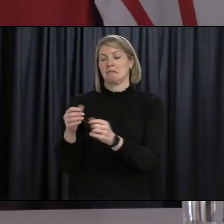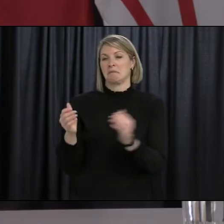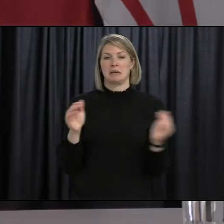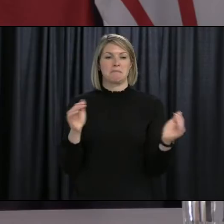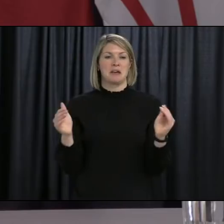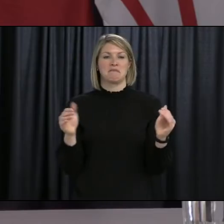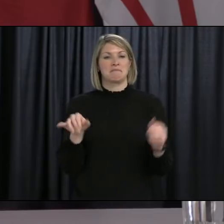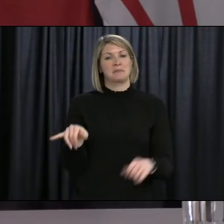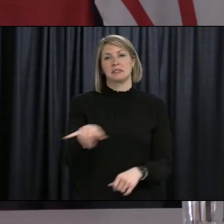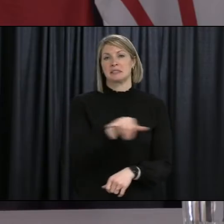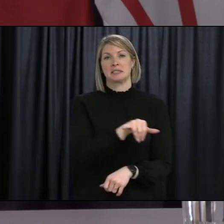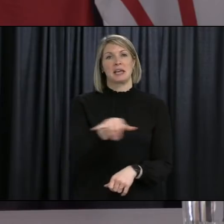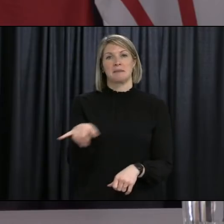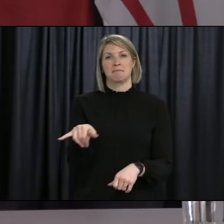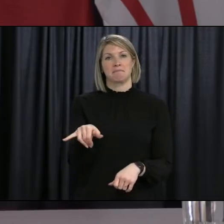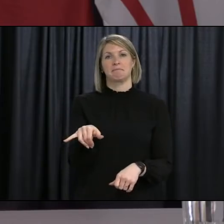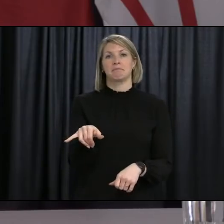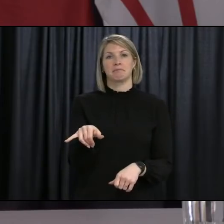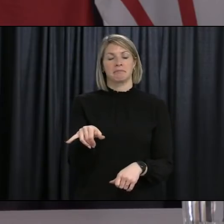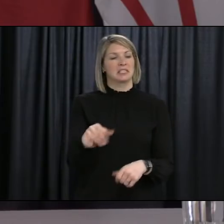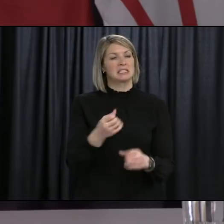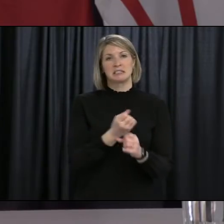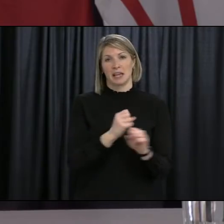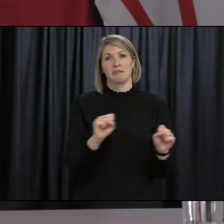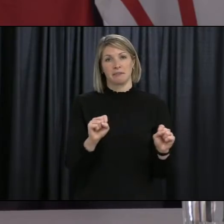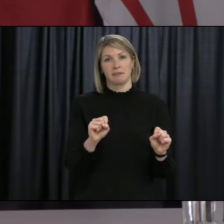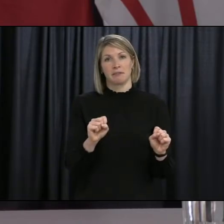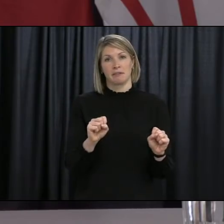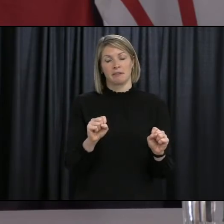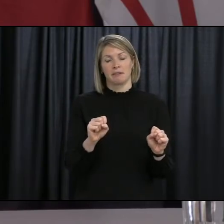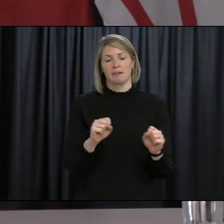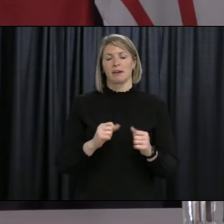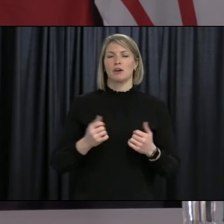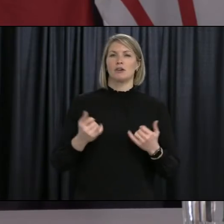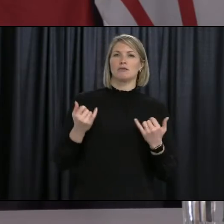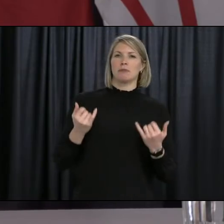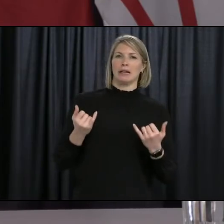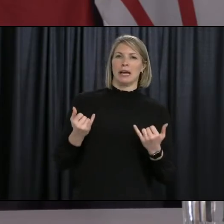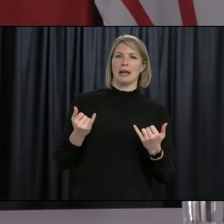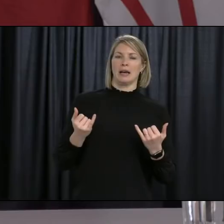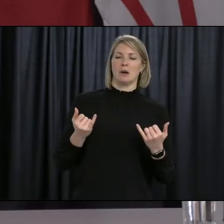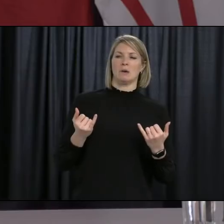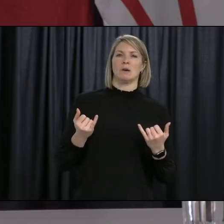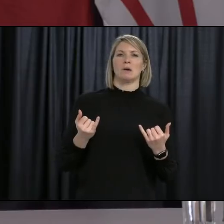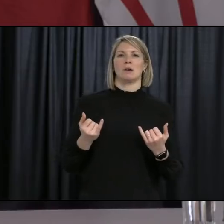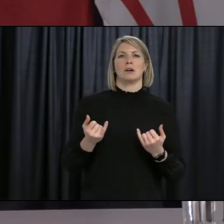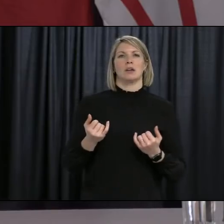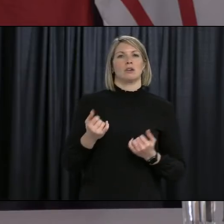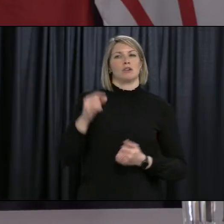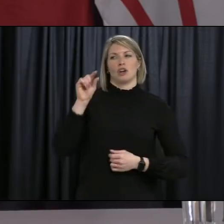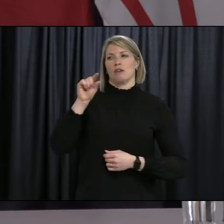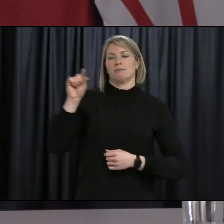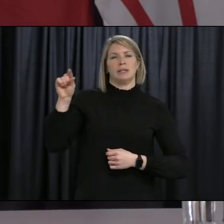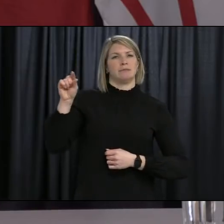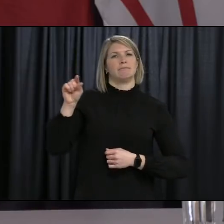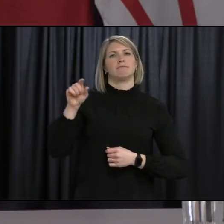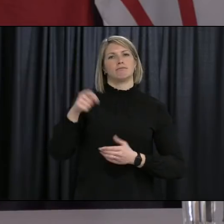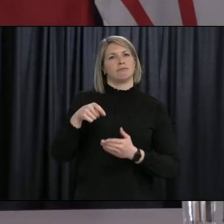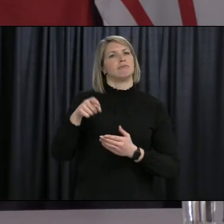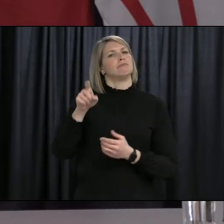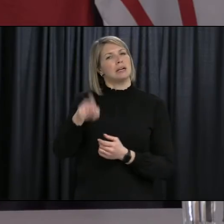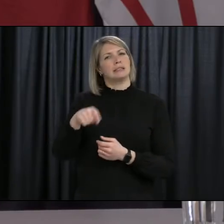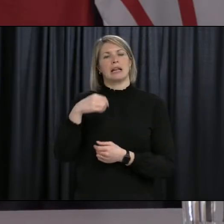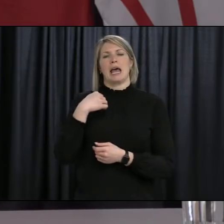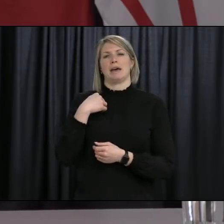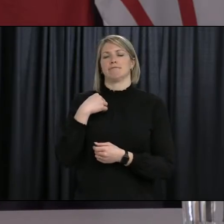appropriately. So now more than ever, the province needs a stable government to help navigate these uncertain